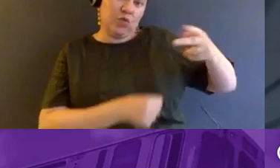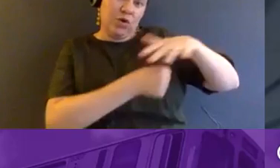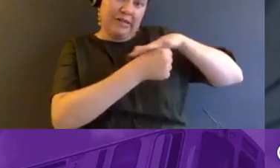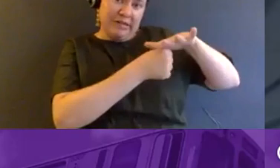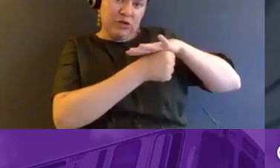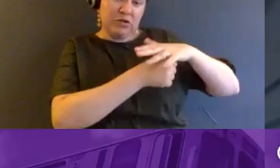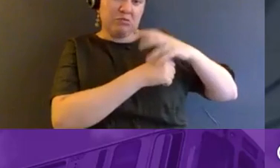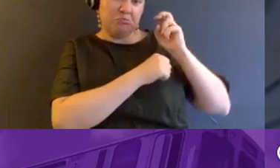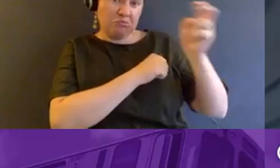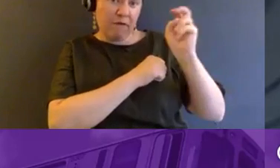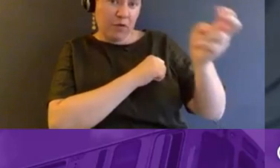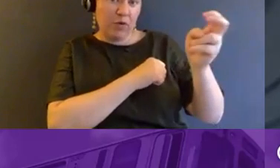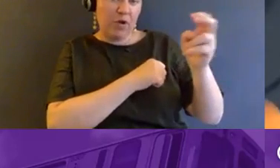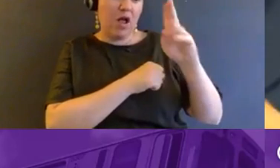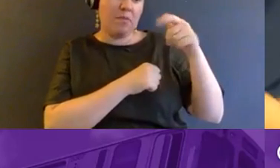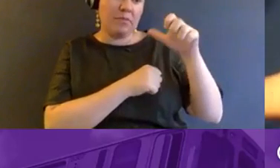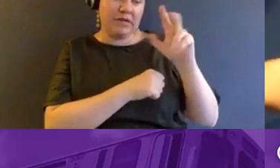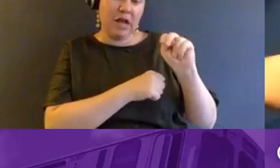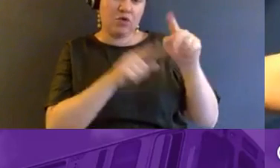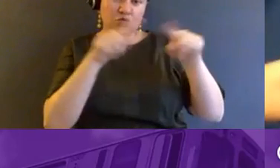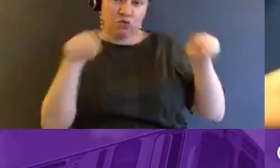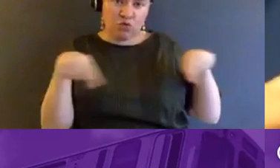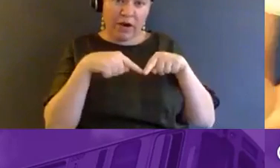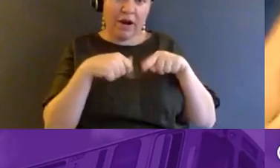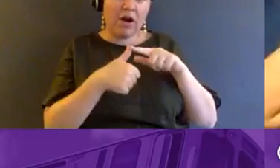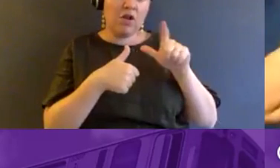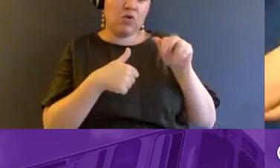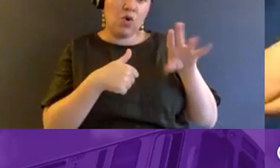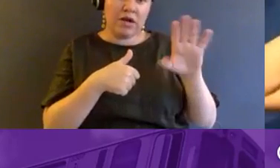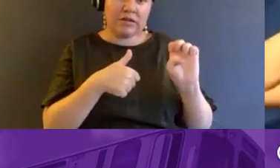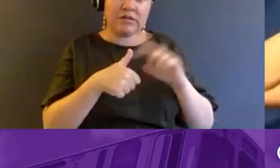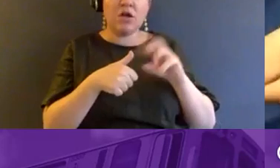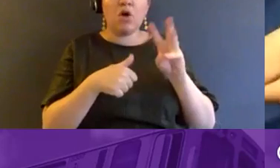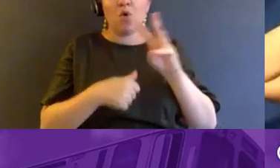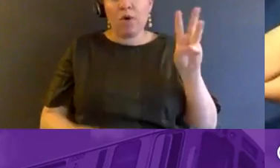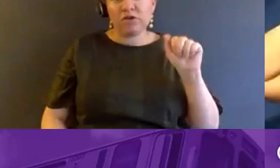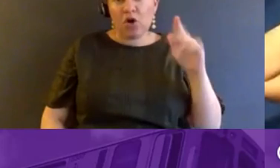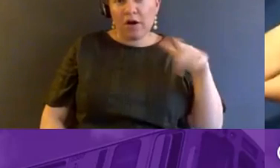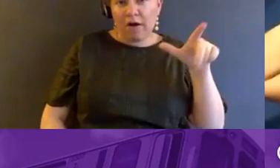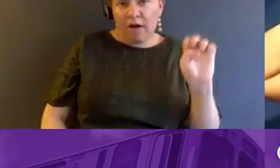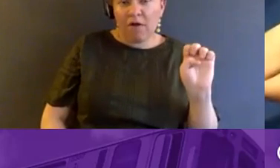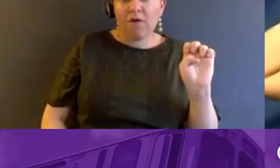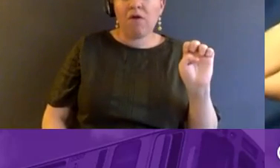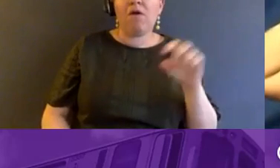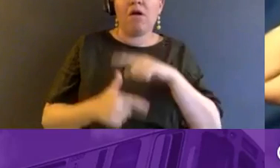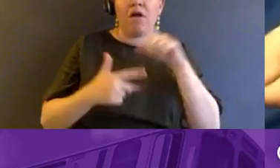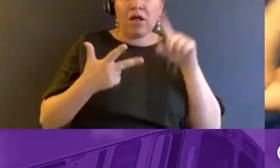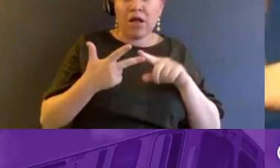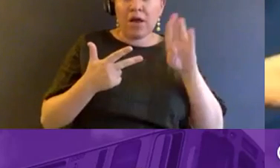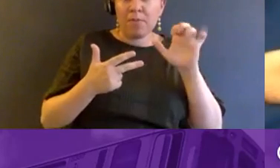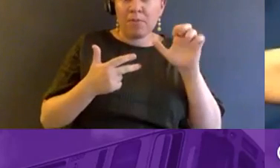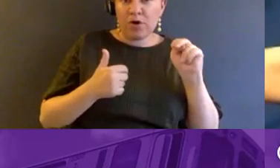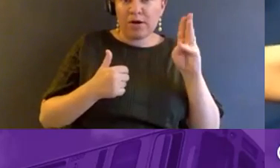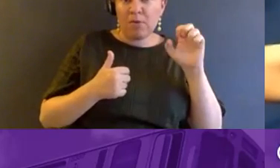the Uptown Square Historic District at Lawrence, the West Argyle Historic District at Argyle, and the Bryn Mawr Historic District as